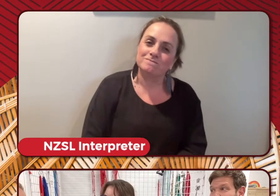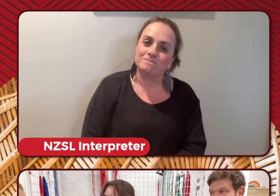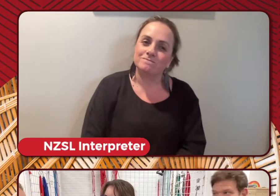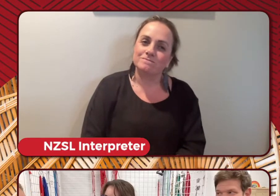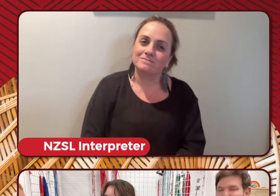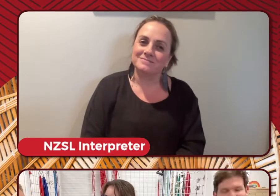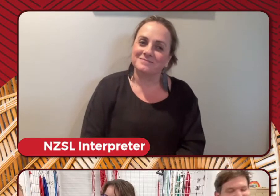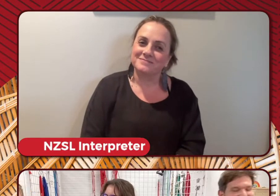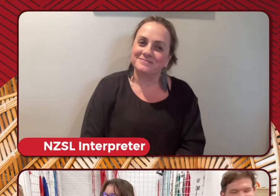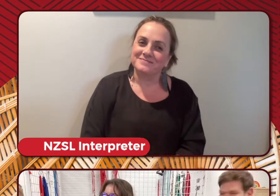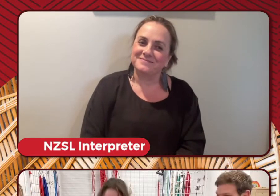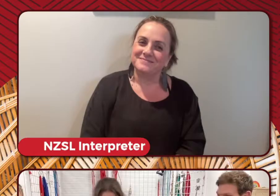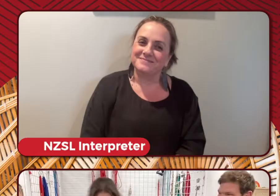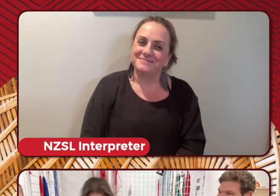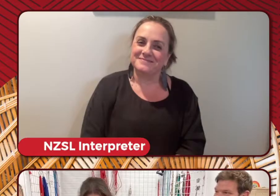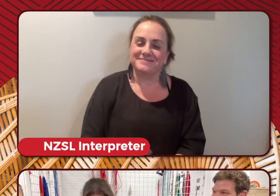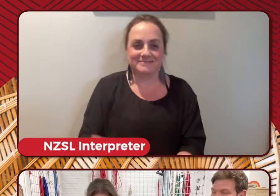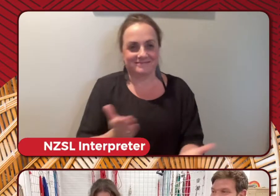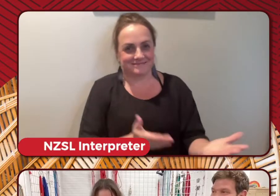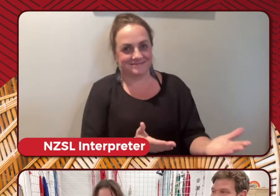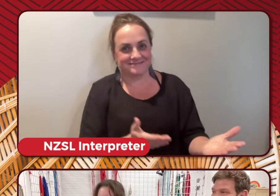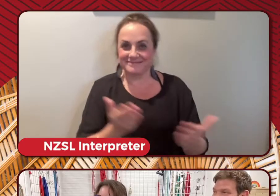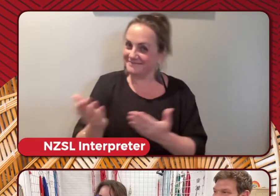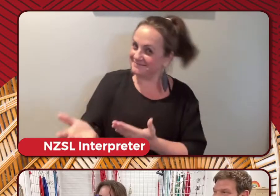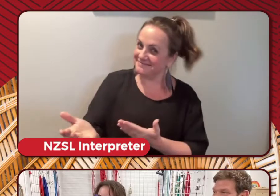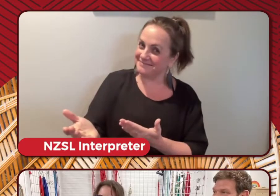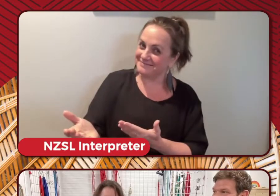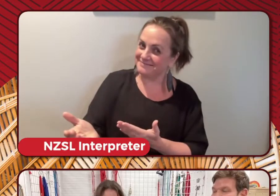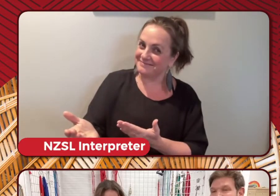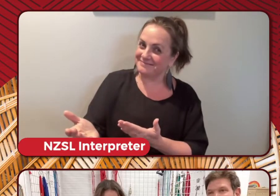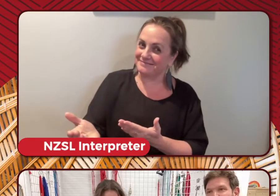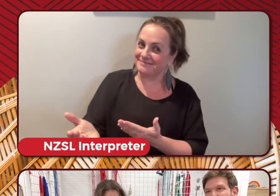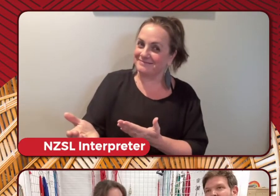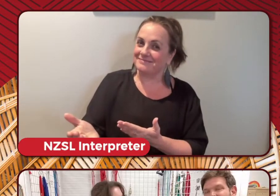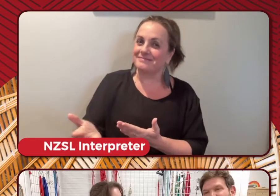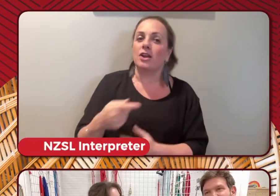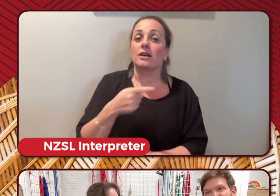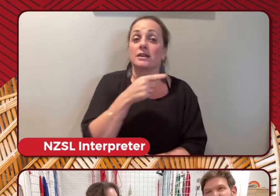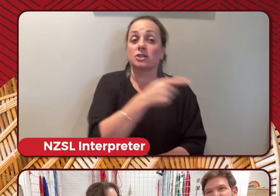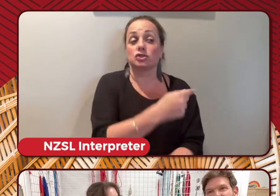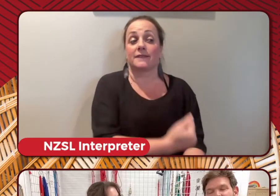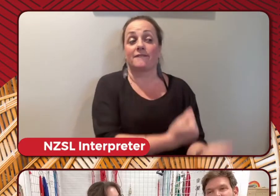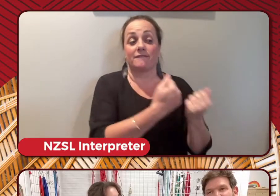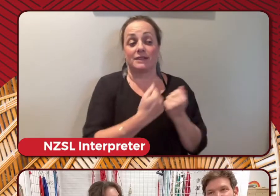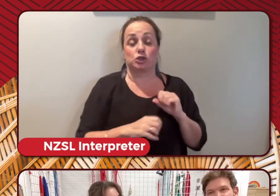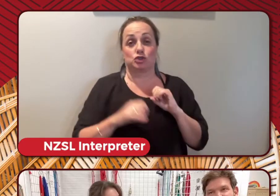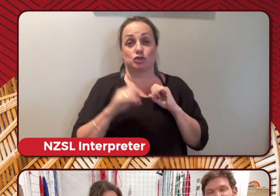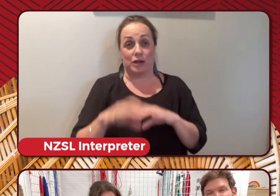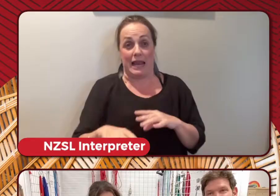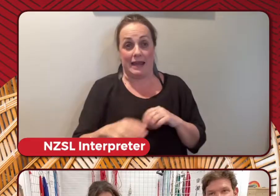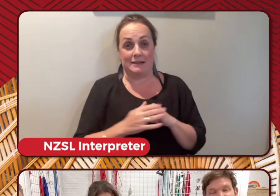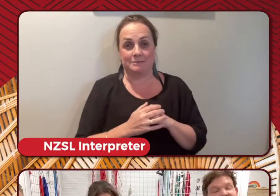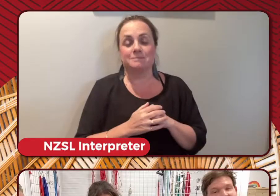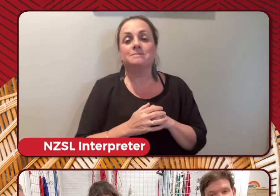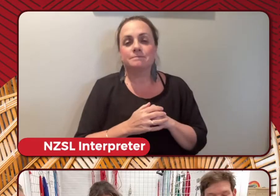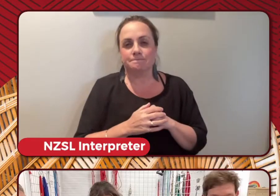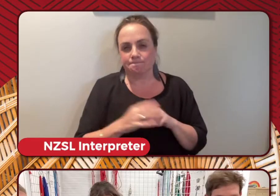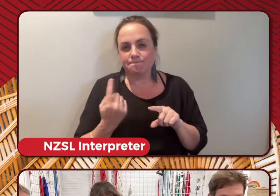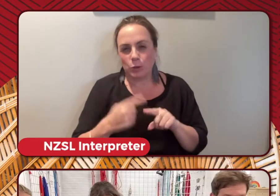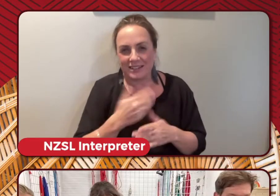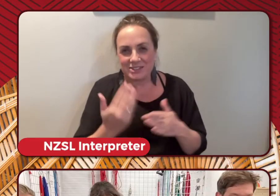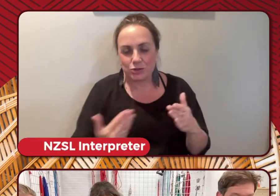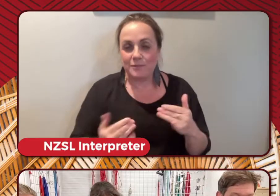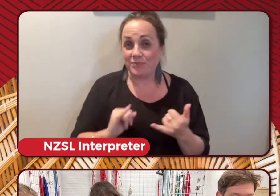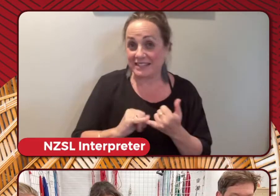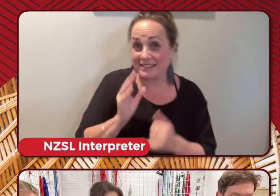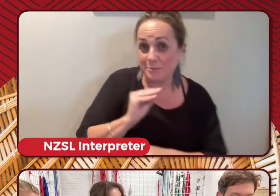Yeah, you go. You can go. It started from when she came to Australia. Yeah, I'll tell I can tell a quick story. Sorry, this is Tim